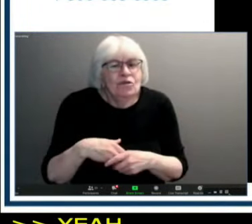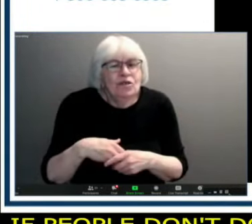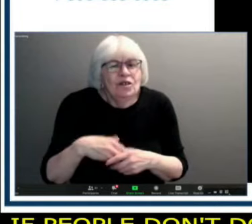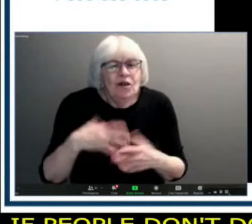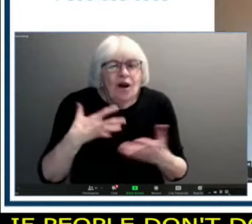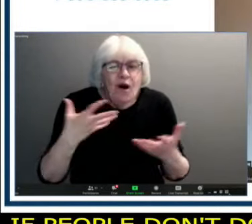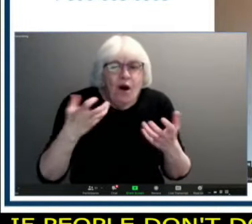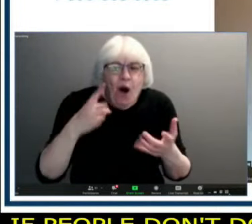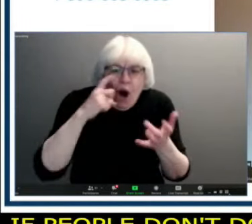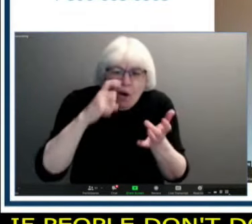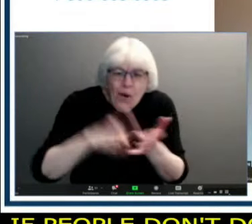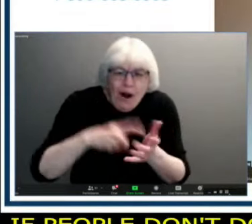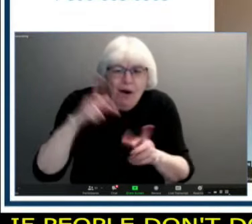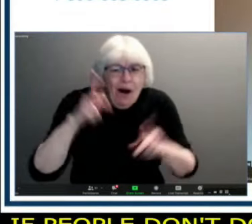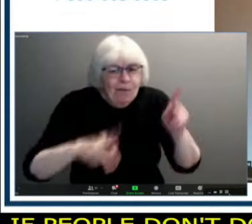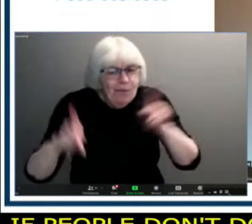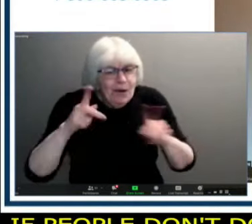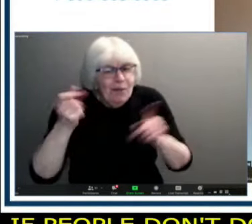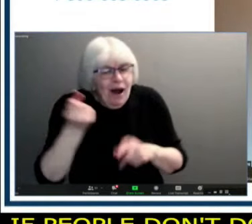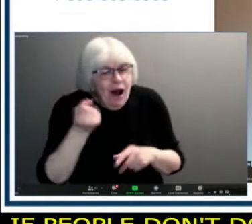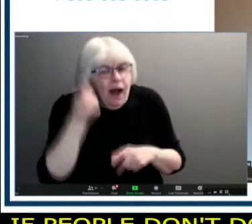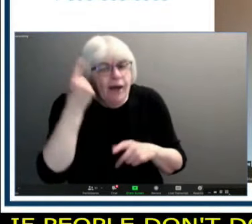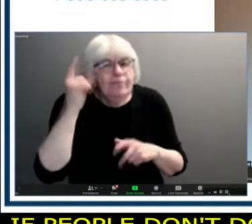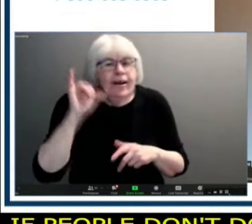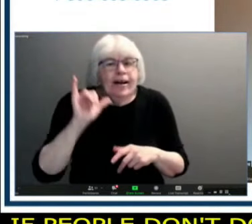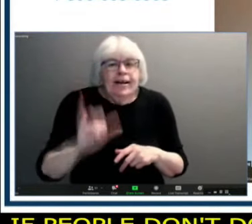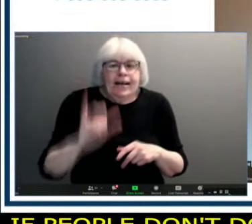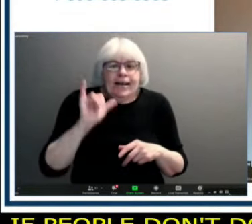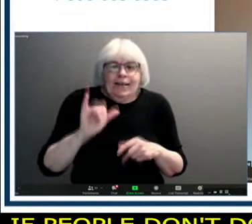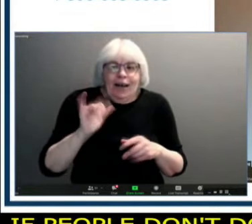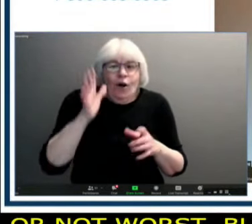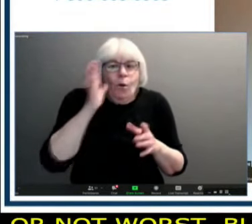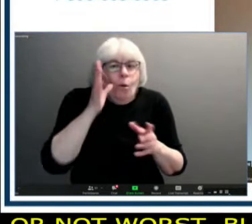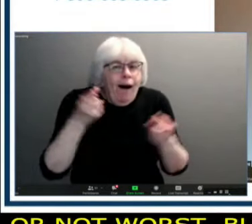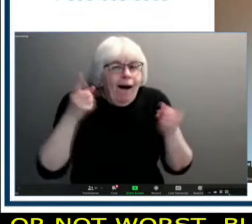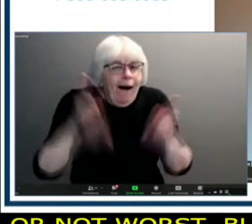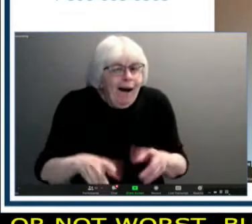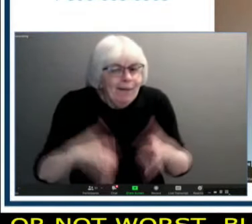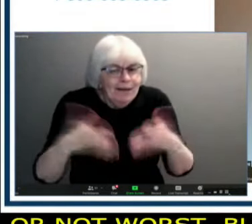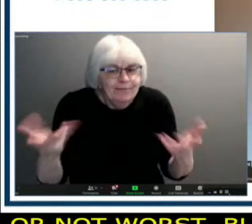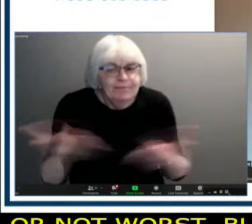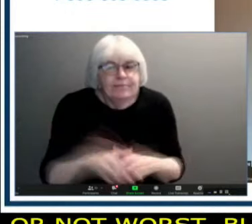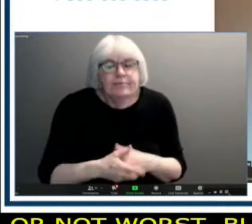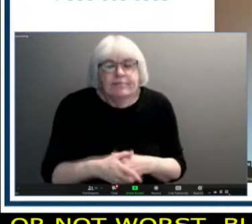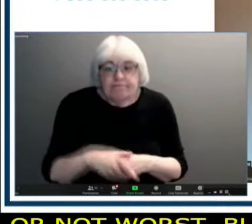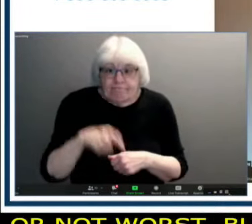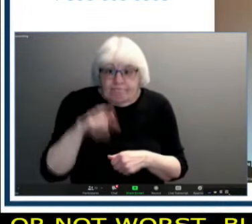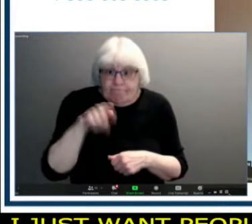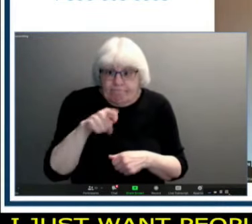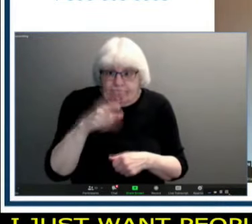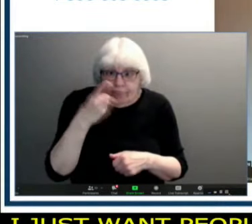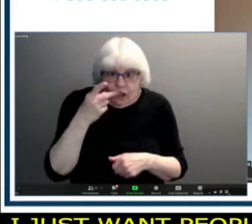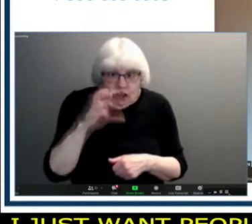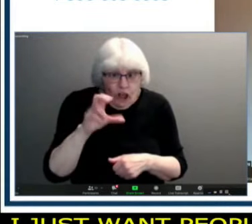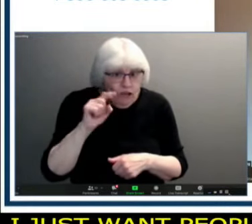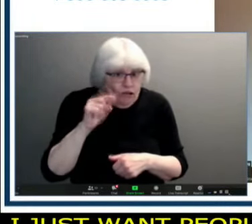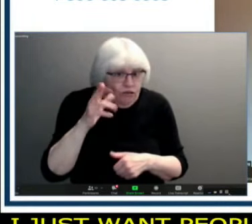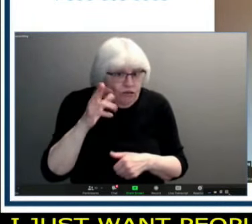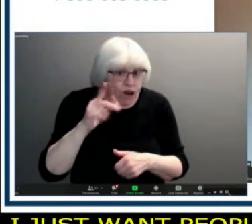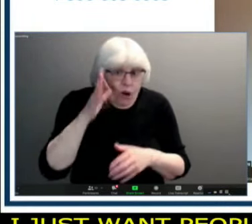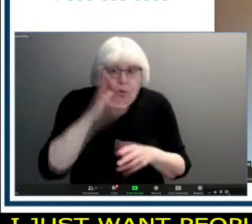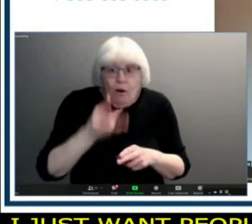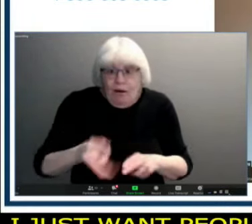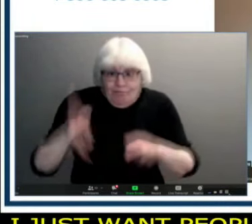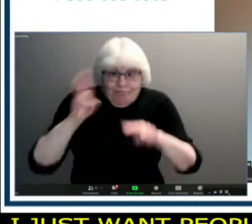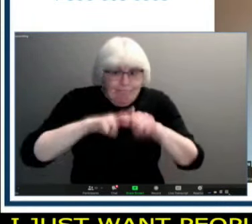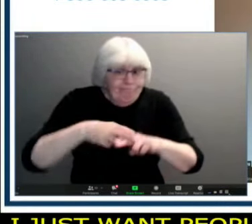we could see here. Well, if we continue to have ongoing high case numbers and building hospitalization rates, we